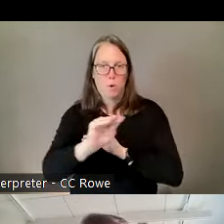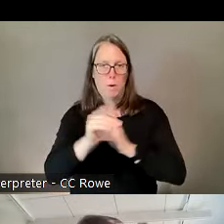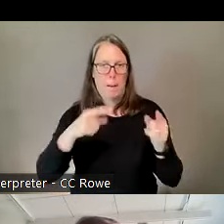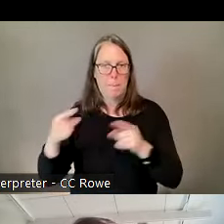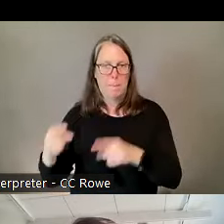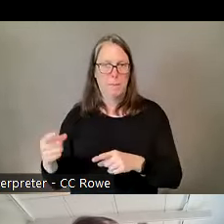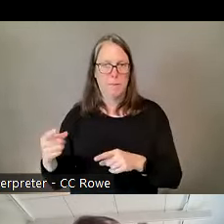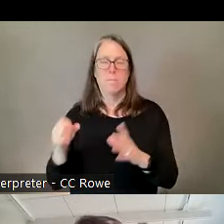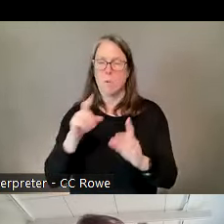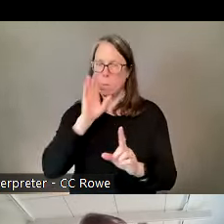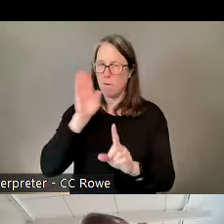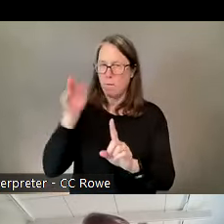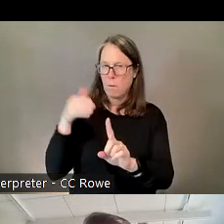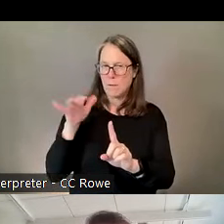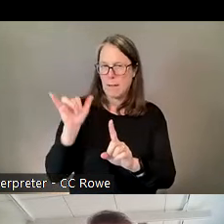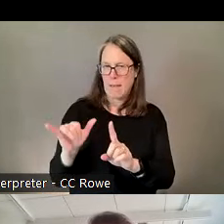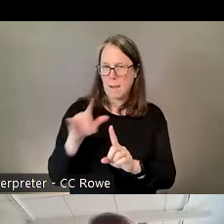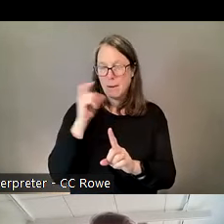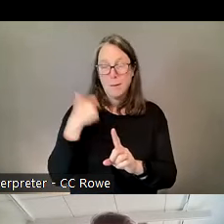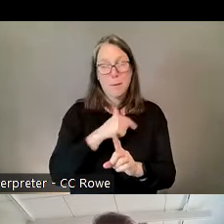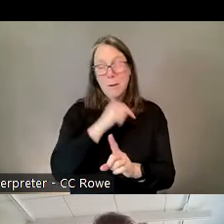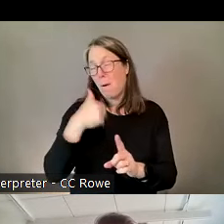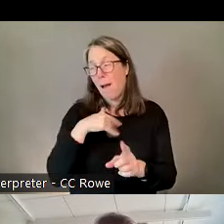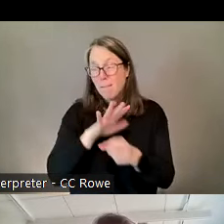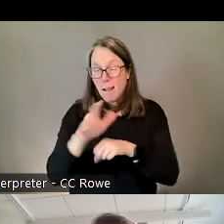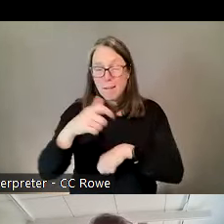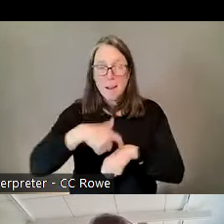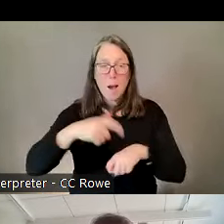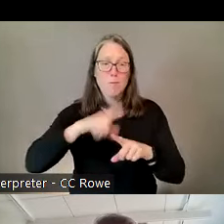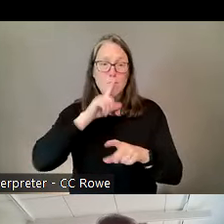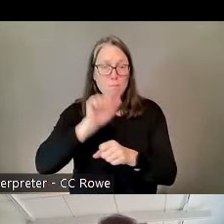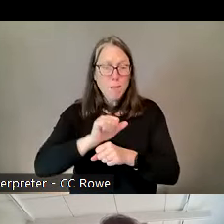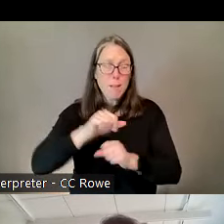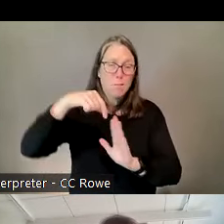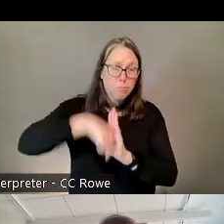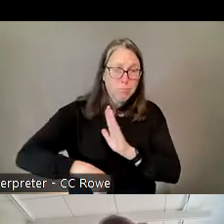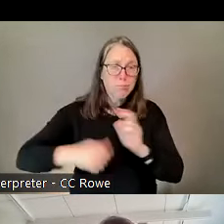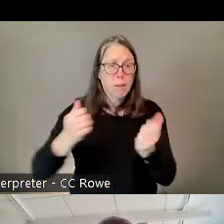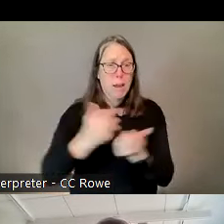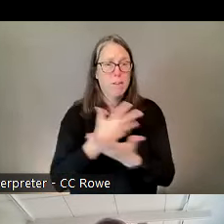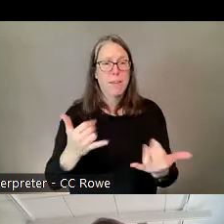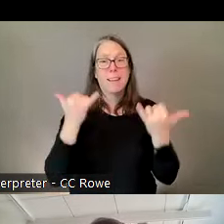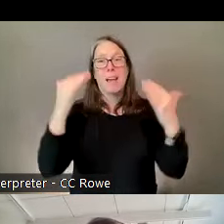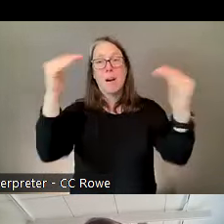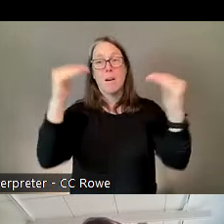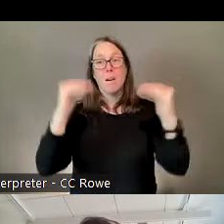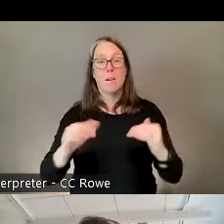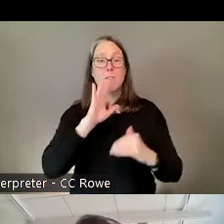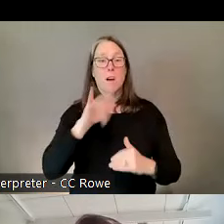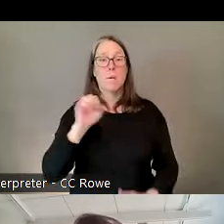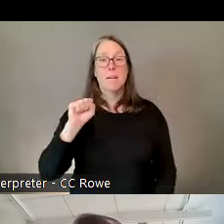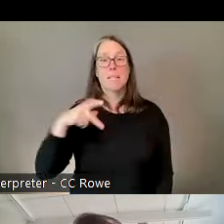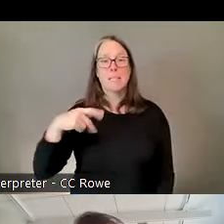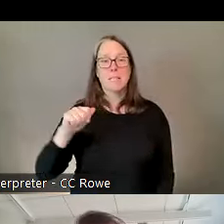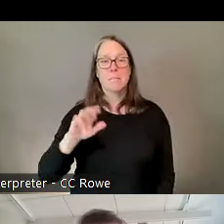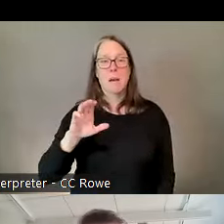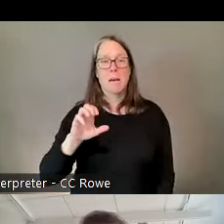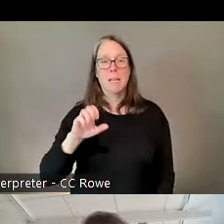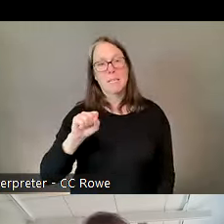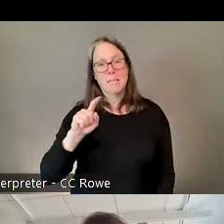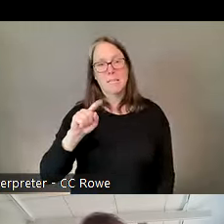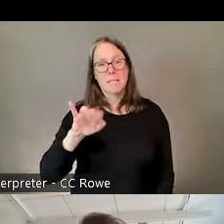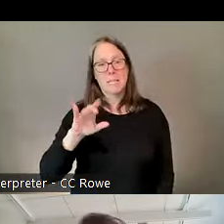don't have 3 or 4 days to go over everything. So we'll start with spasticity. I'm not going to dig into this too much. I think Dr. Dredge did a